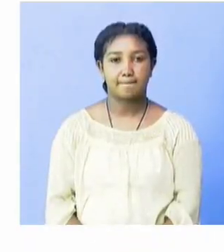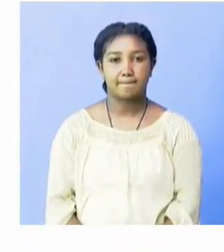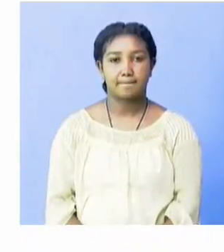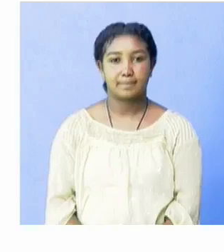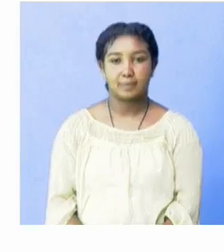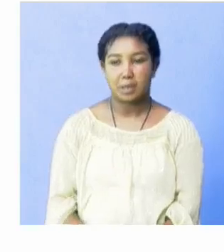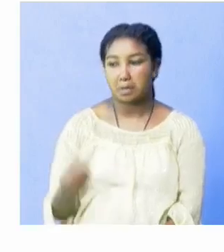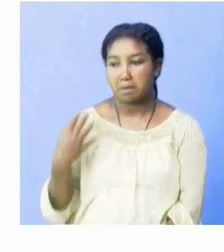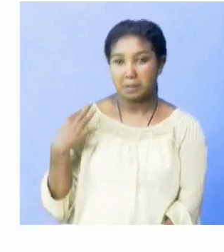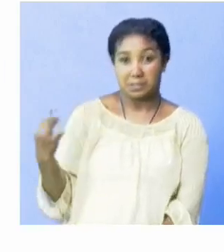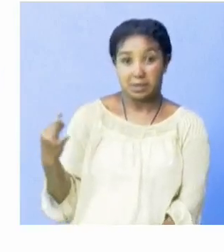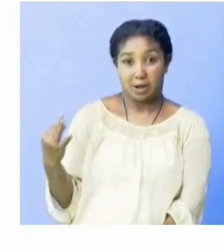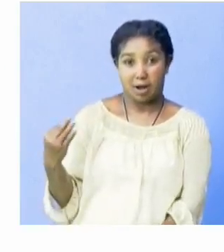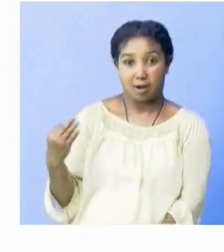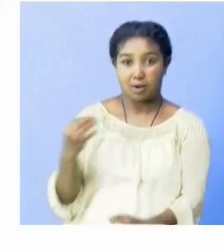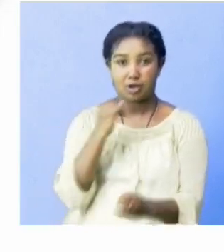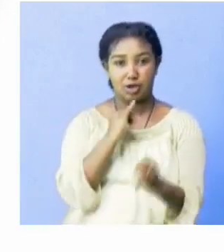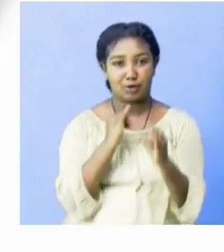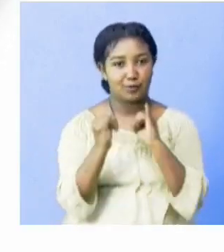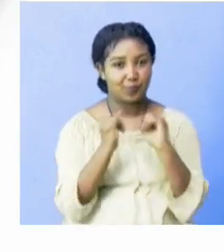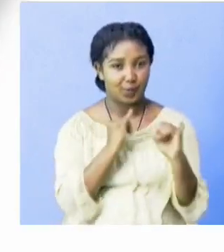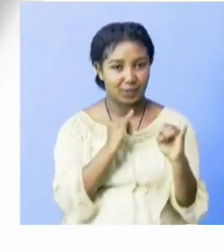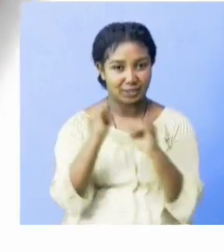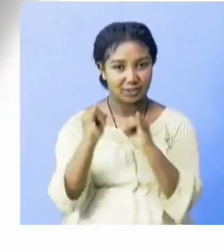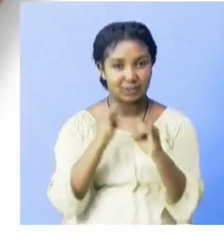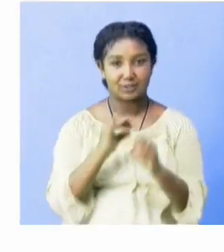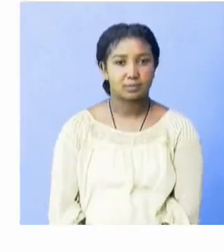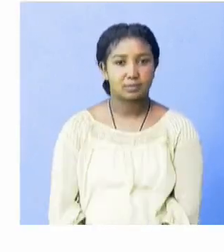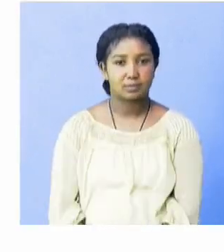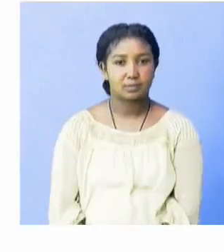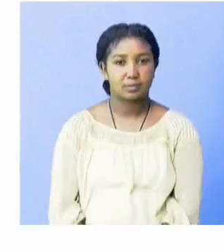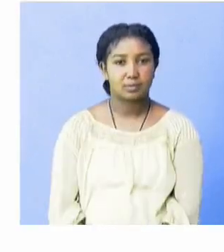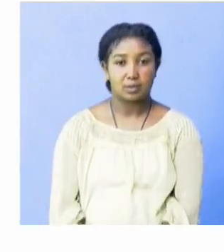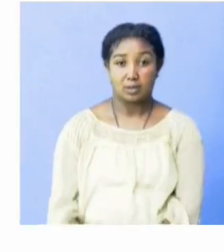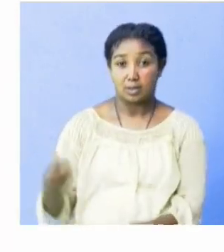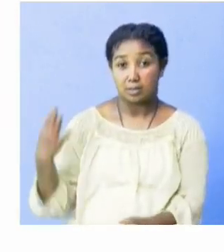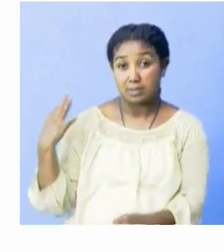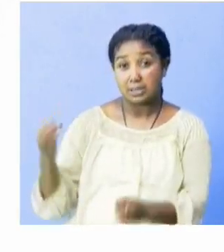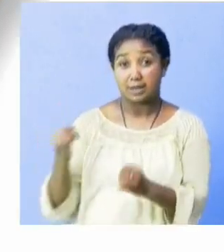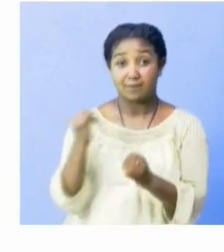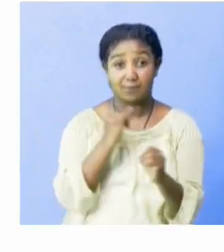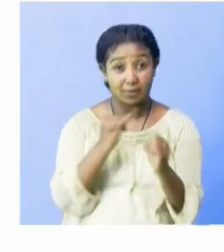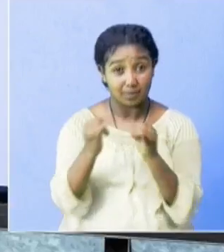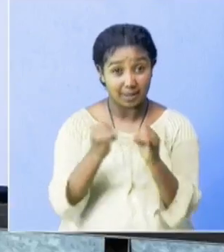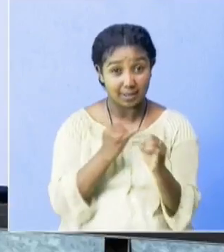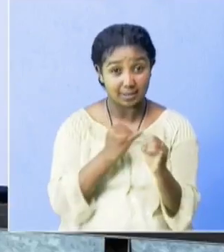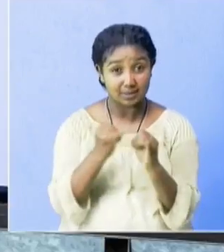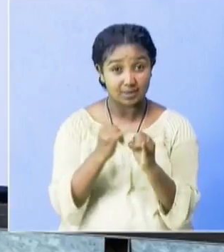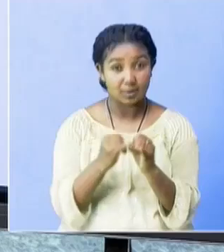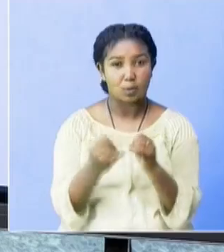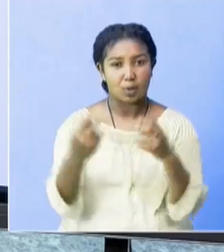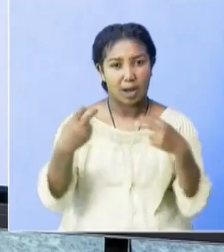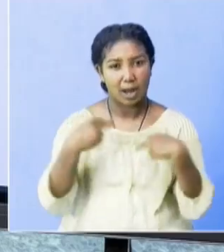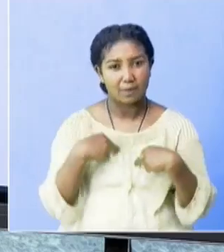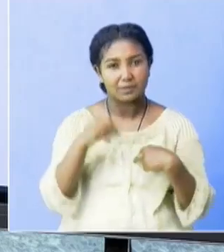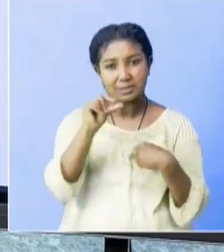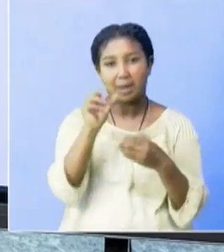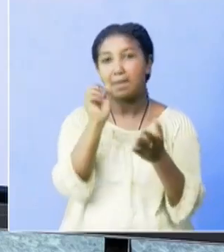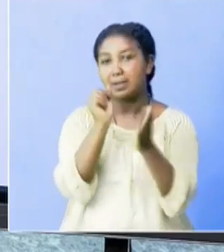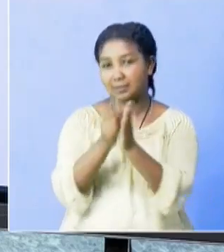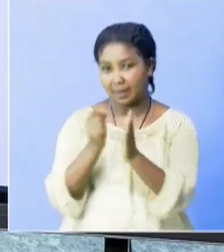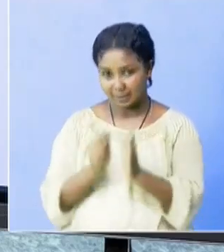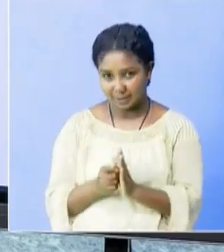Personal information. When we come to personal information, we can have some